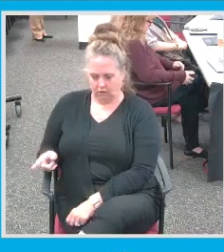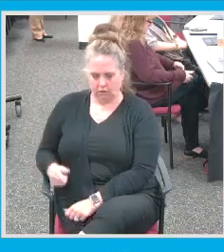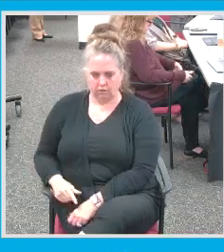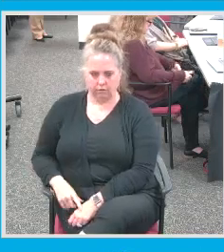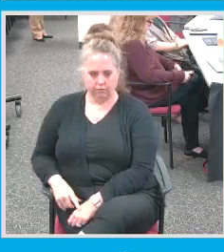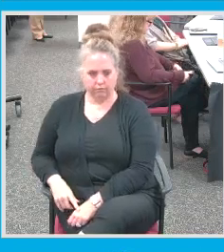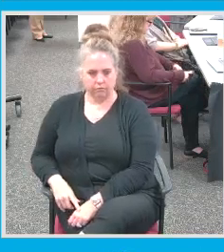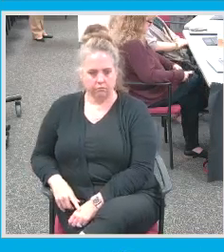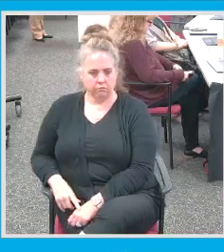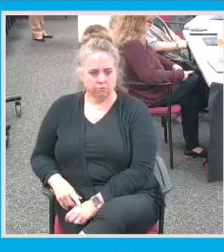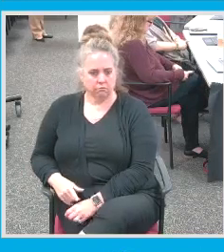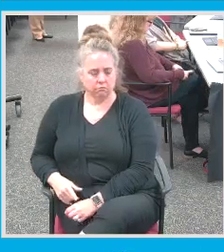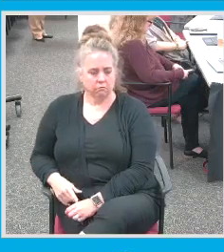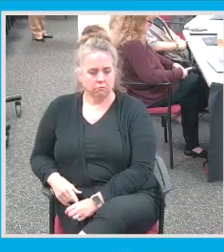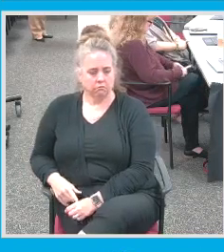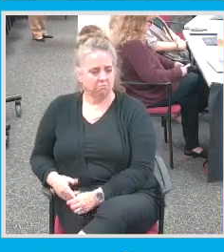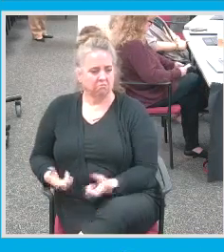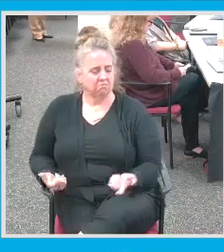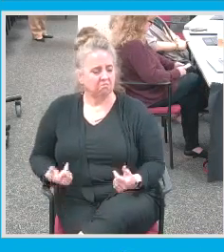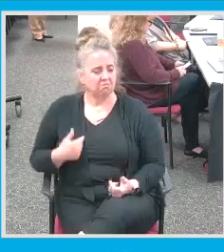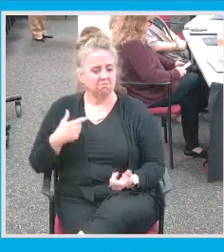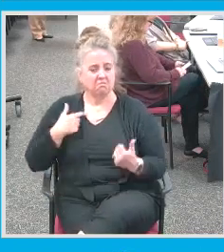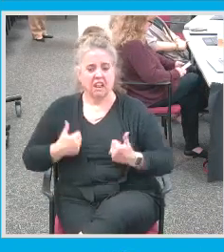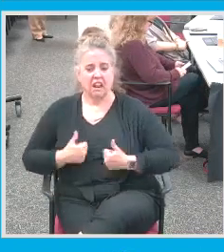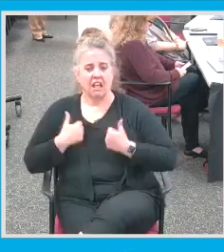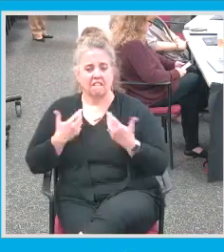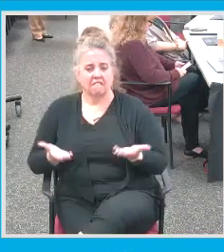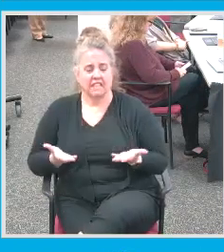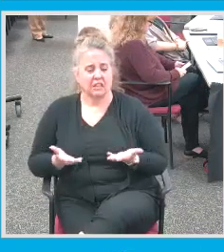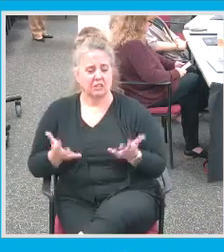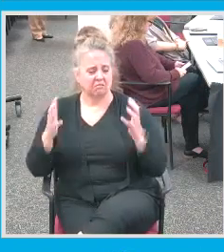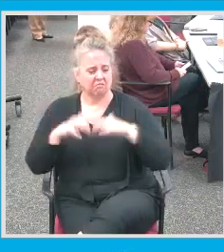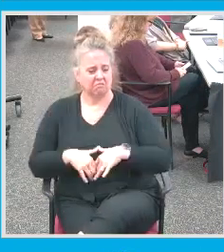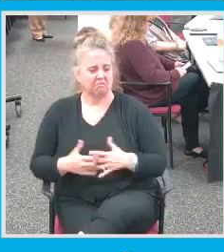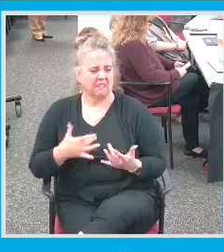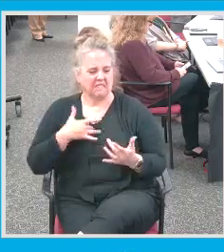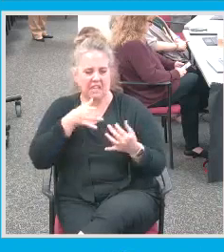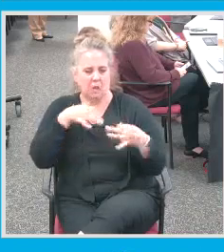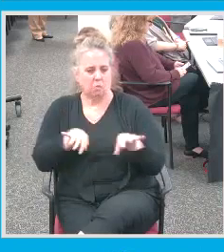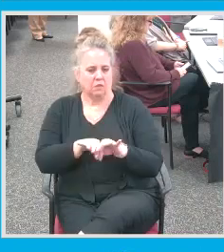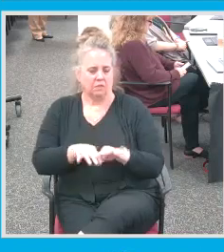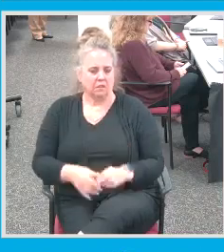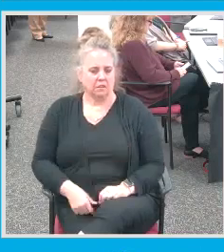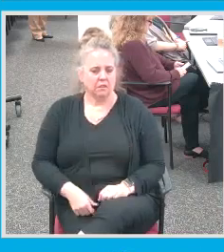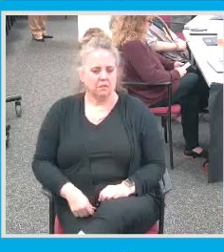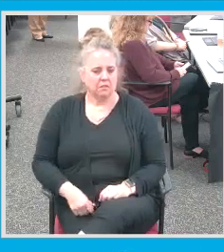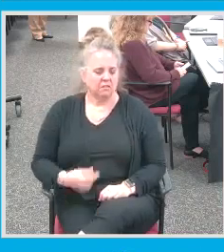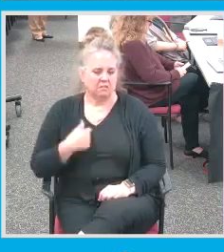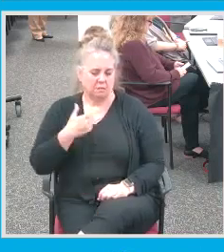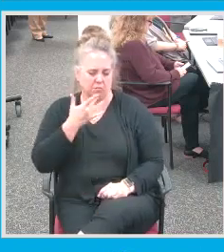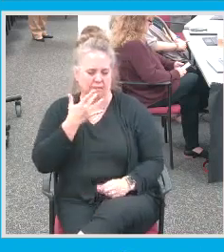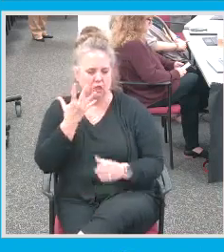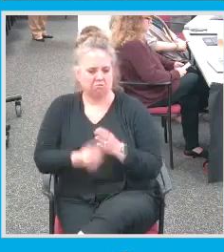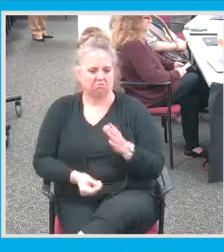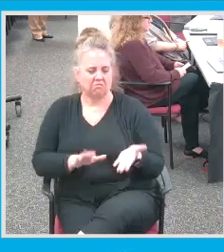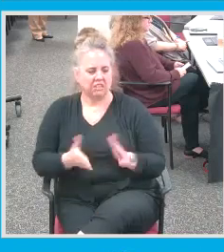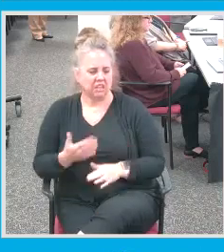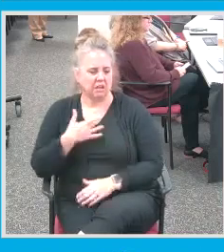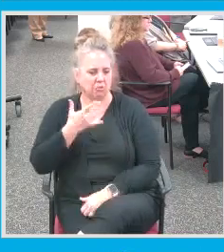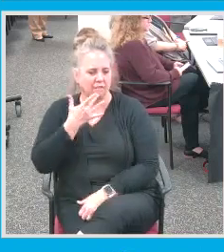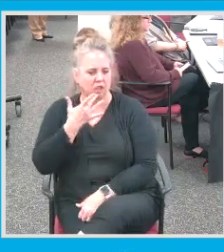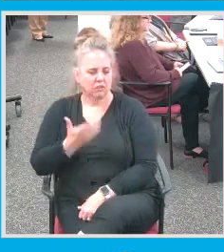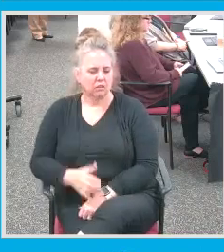belong here. There's nothing left for me here to do. I want to die. And so you take that situational